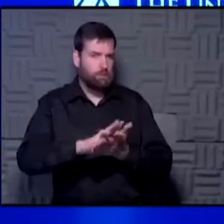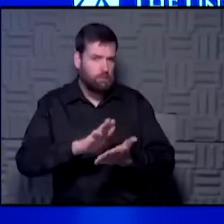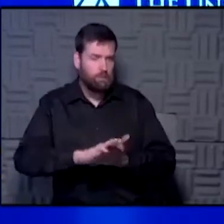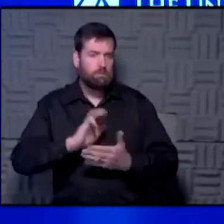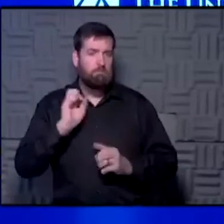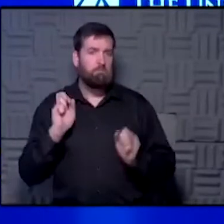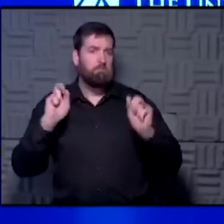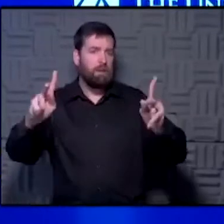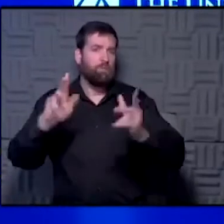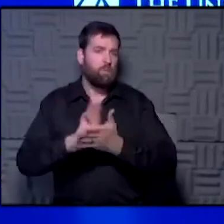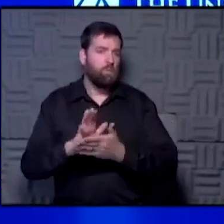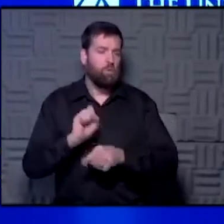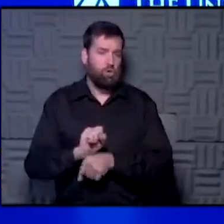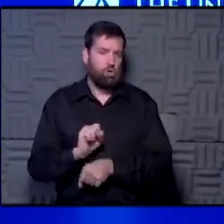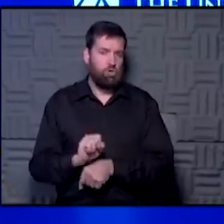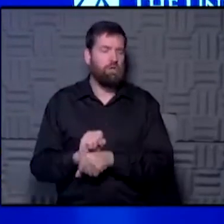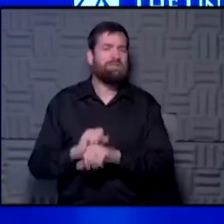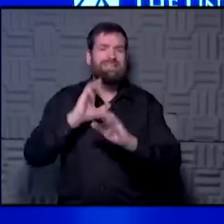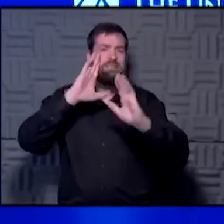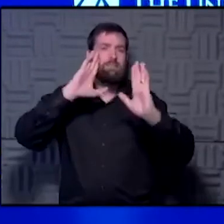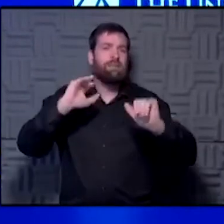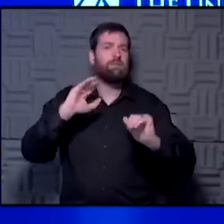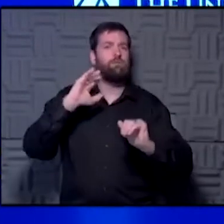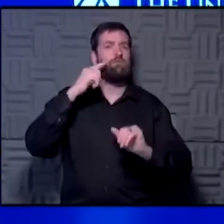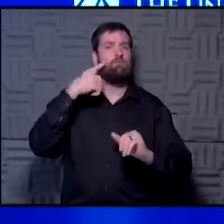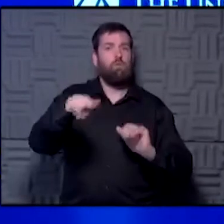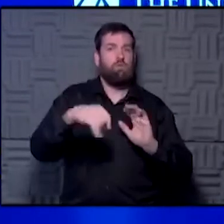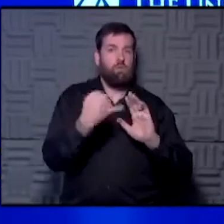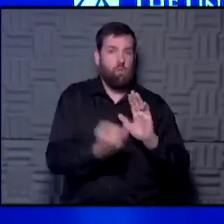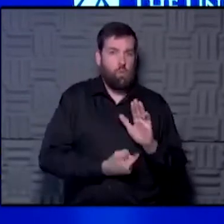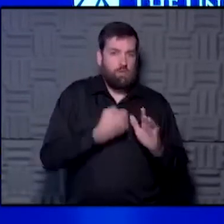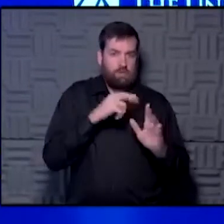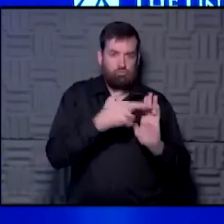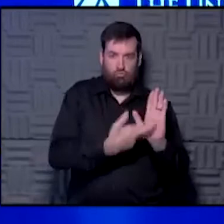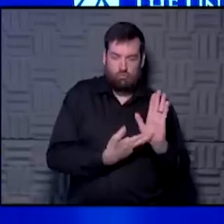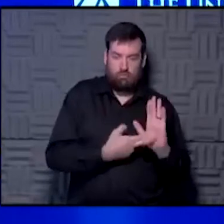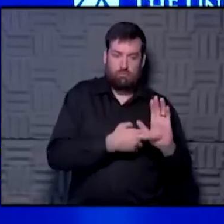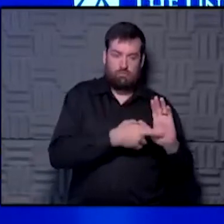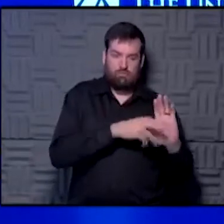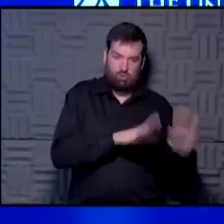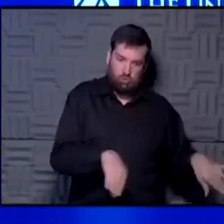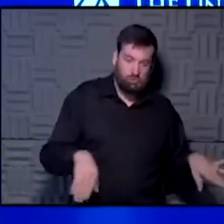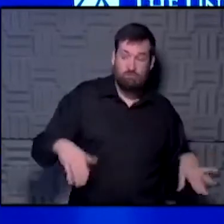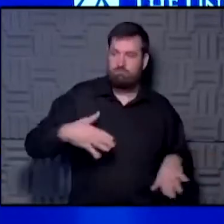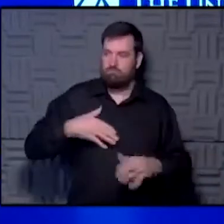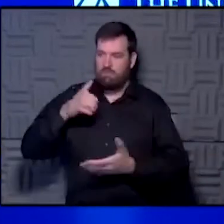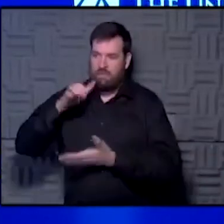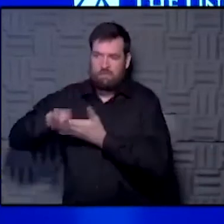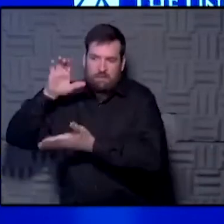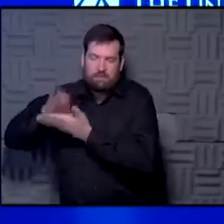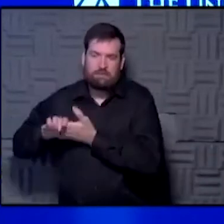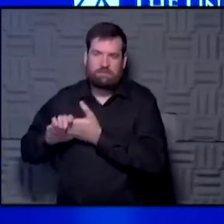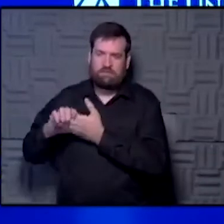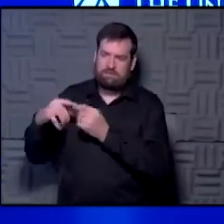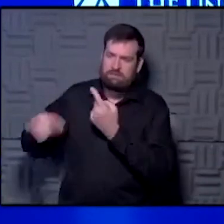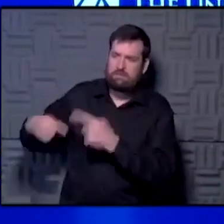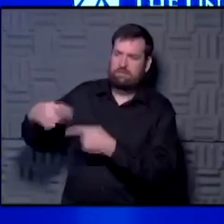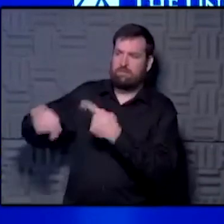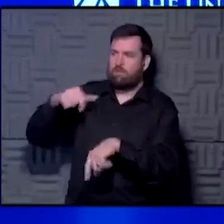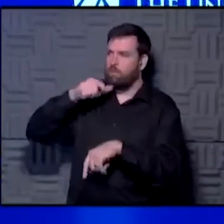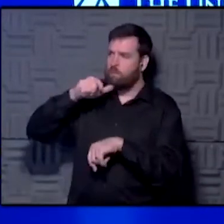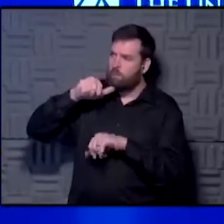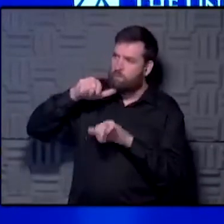the expectation of quarantine rules when children and households are involved? My husband and I have debated on this and who needs to stay